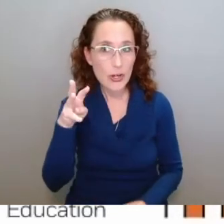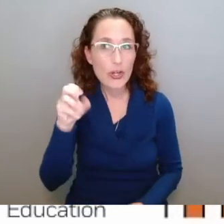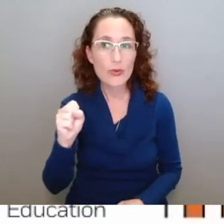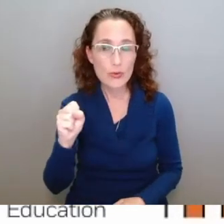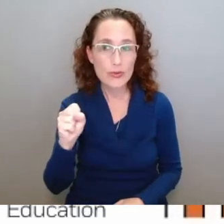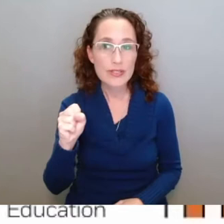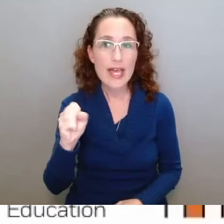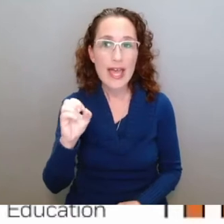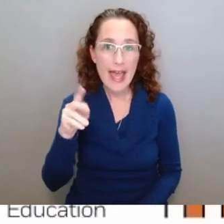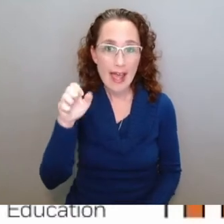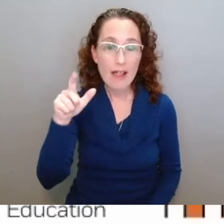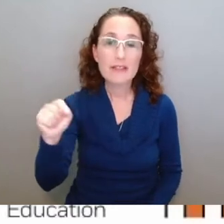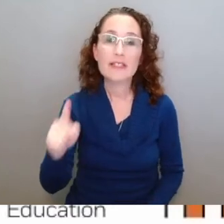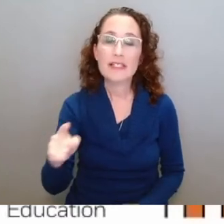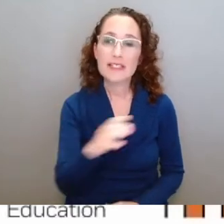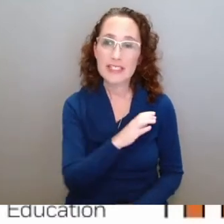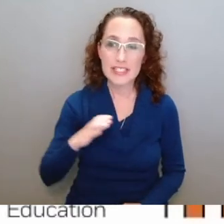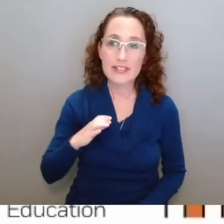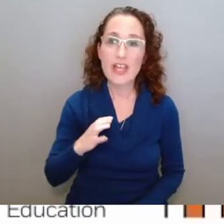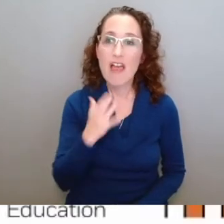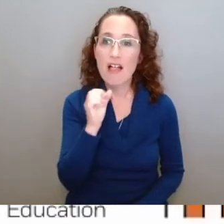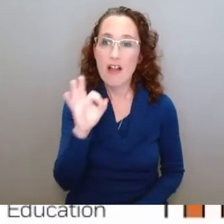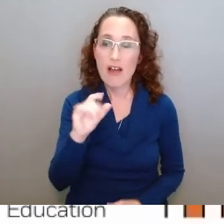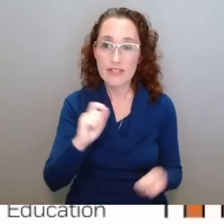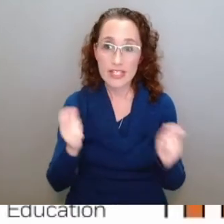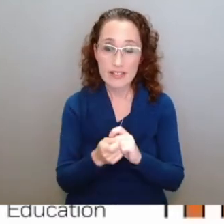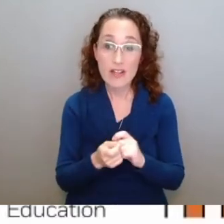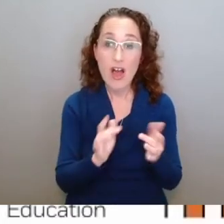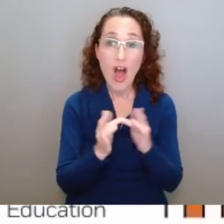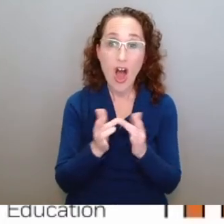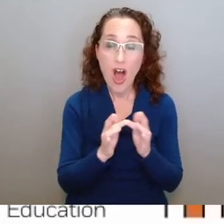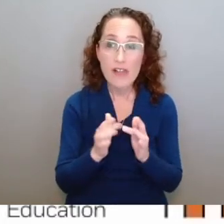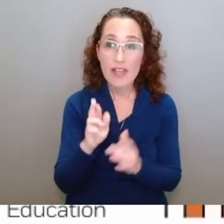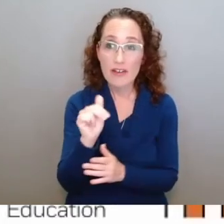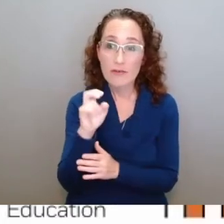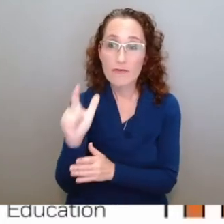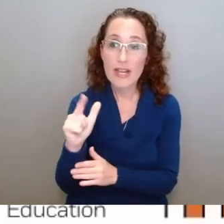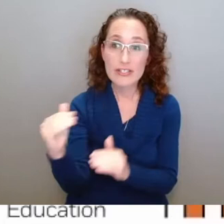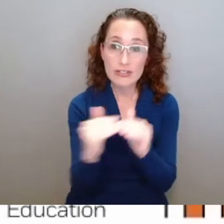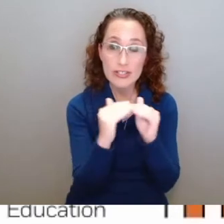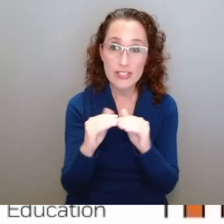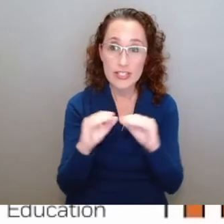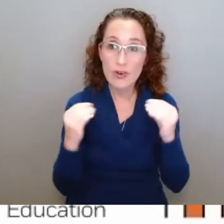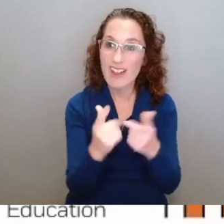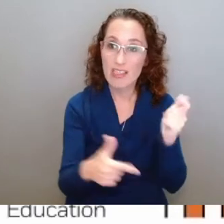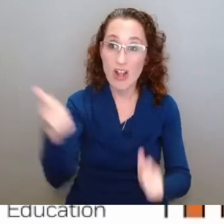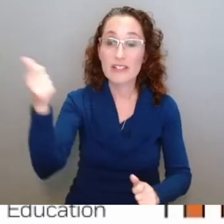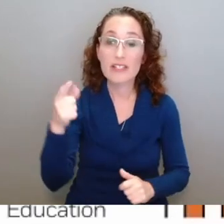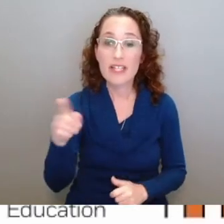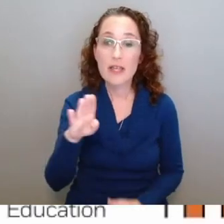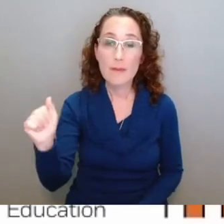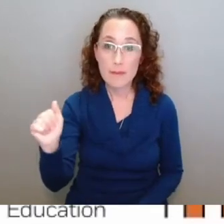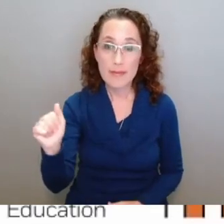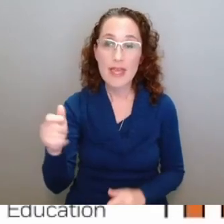chairs the board of Color of Change, the nation's largest online racial justice organization. She holds a BA in American Studies from